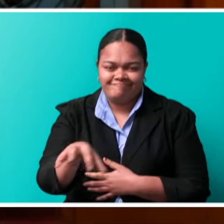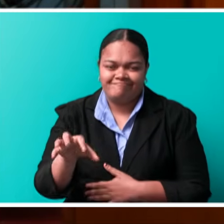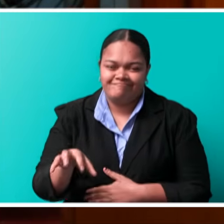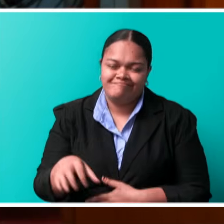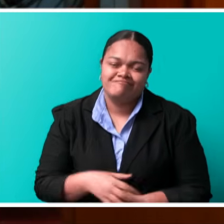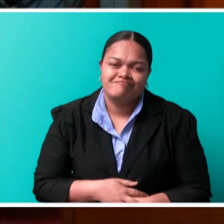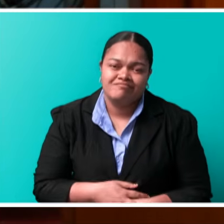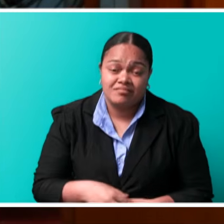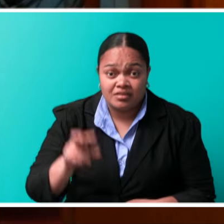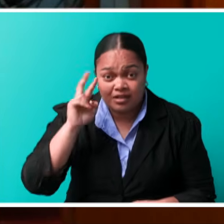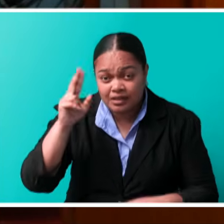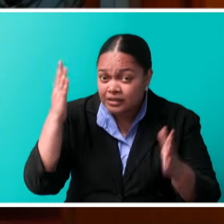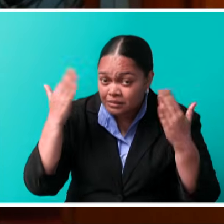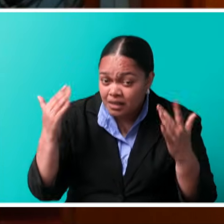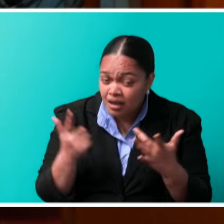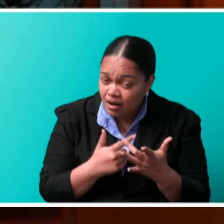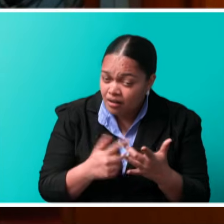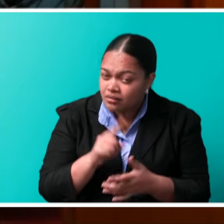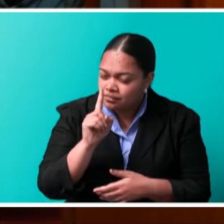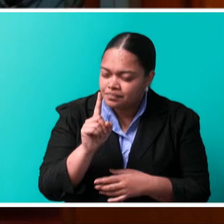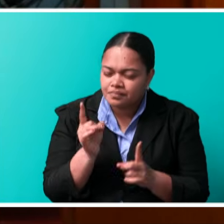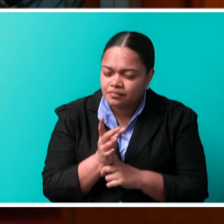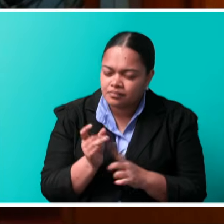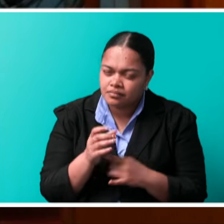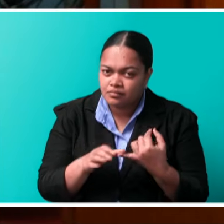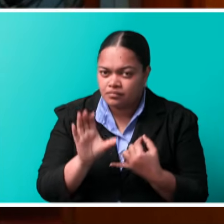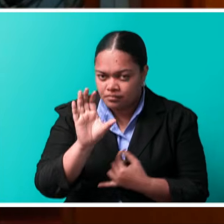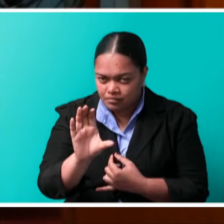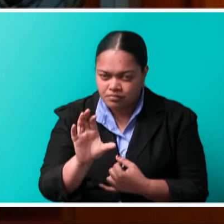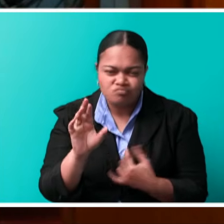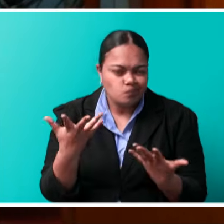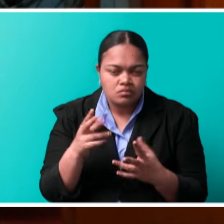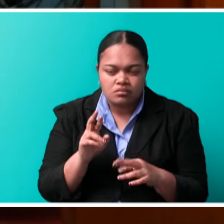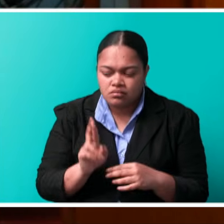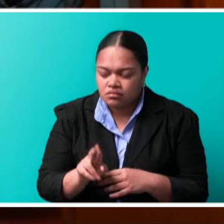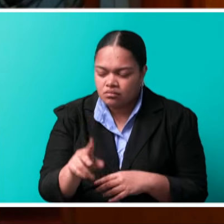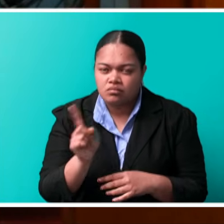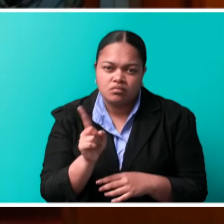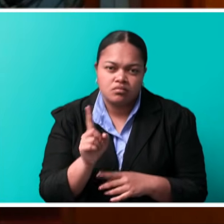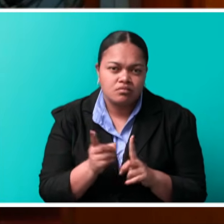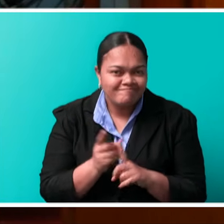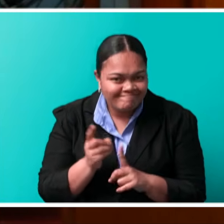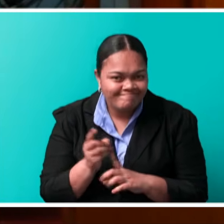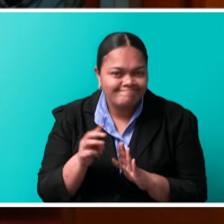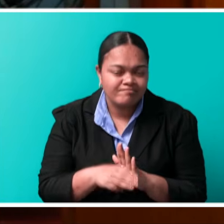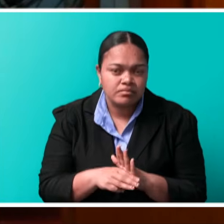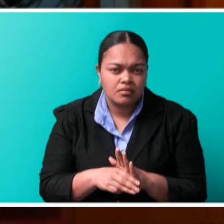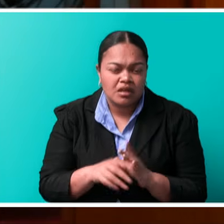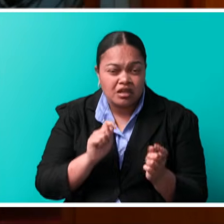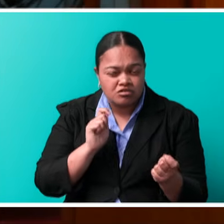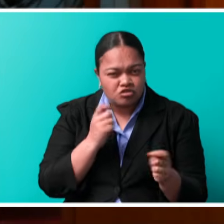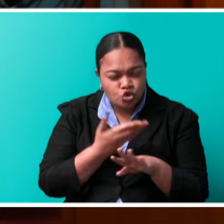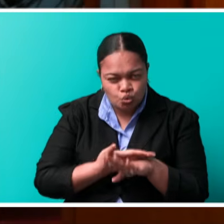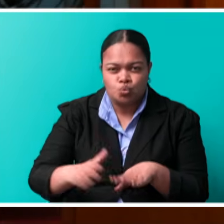Mr. Speaker, another critical investment is the National Tertiary Hospital Development, which represents a transformational